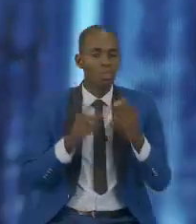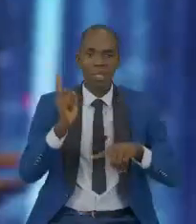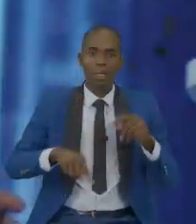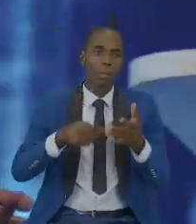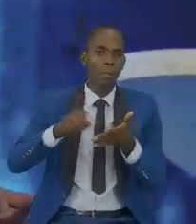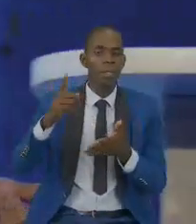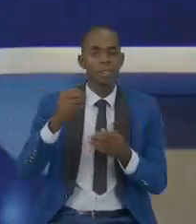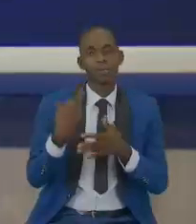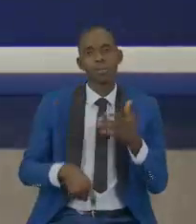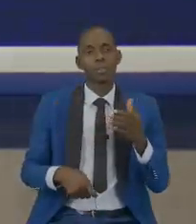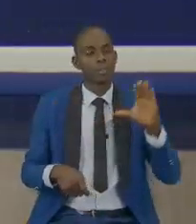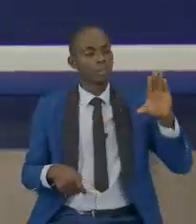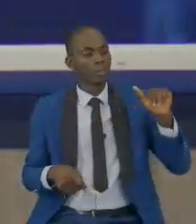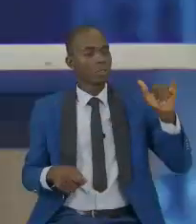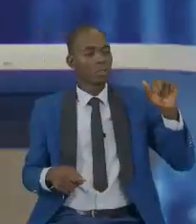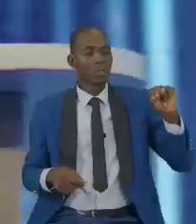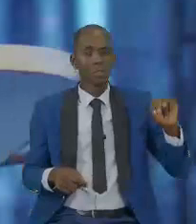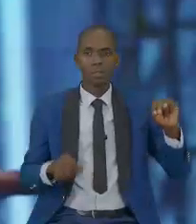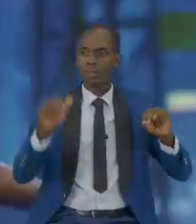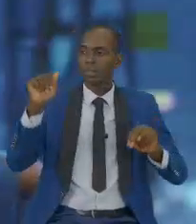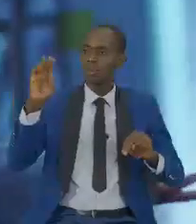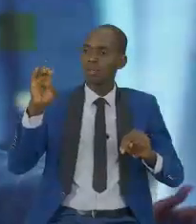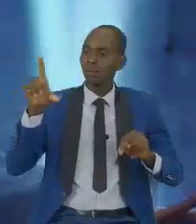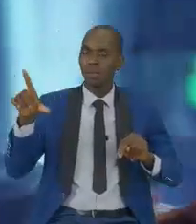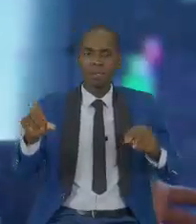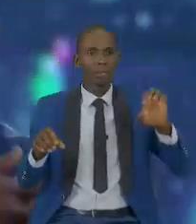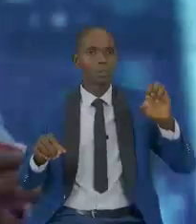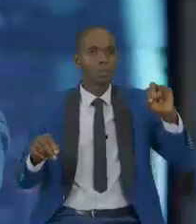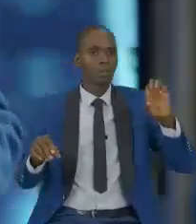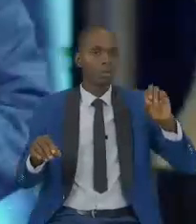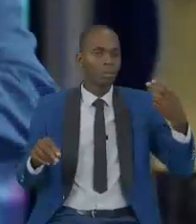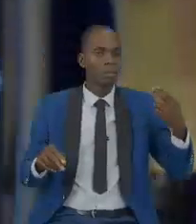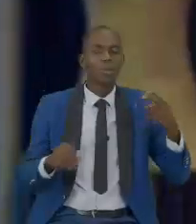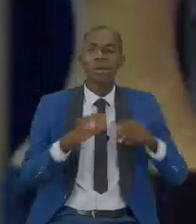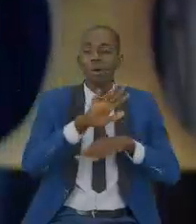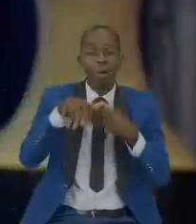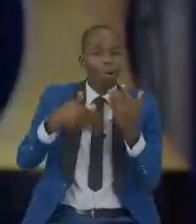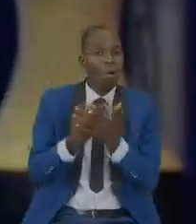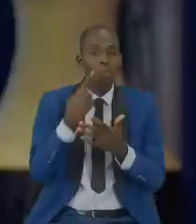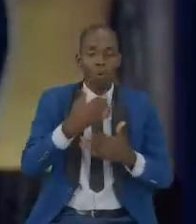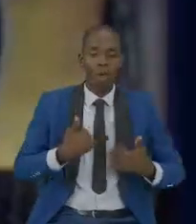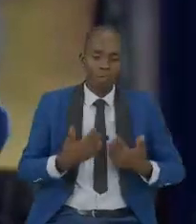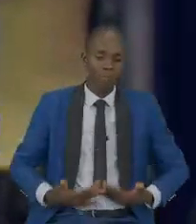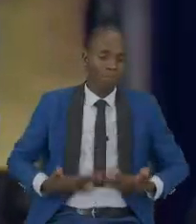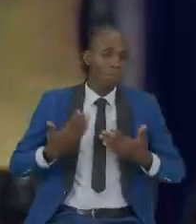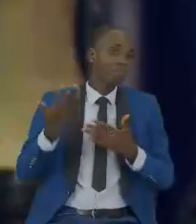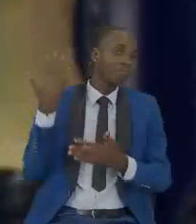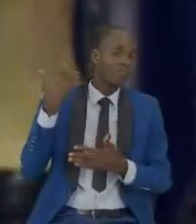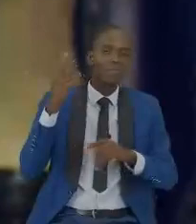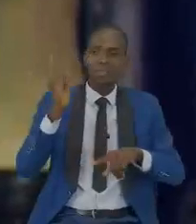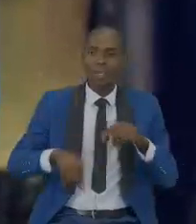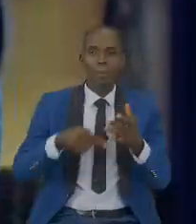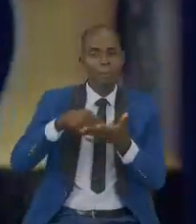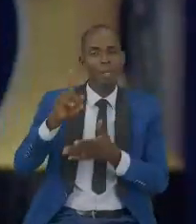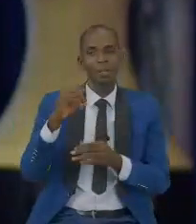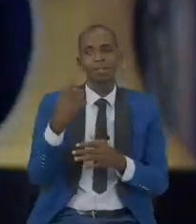price. Cain, Abel, Enoch, all the people that ever lived, none could pay the price.